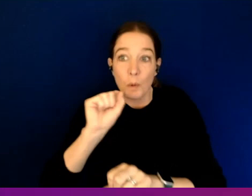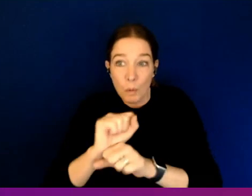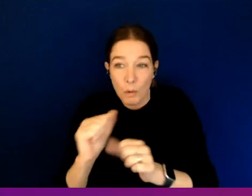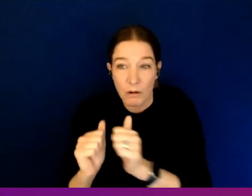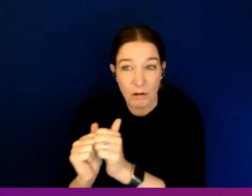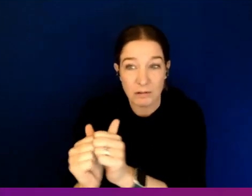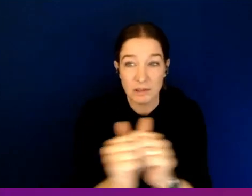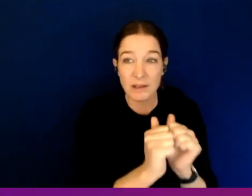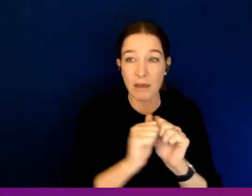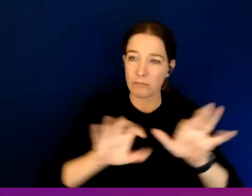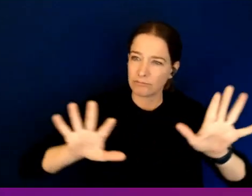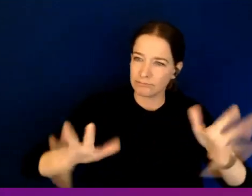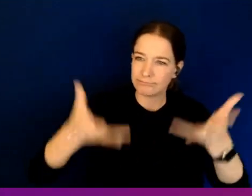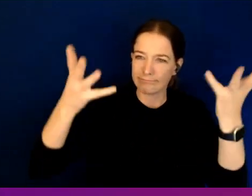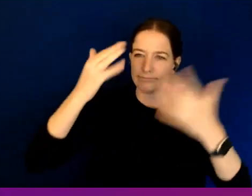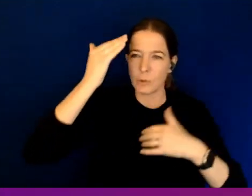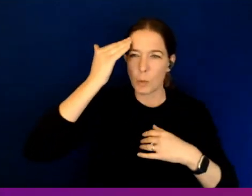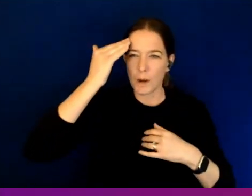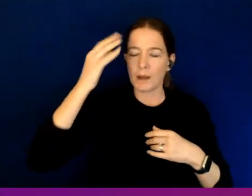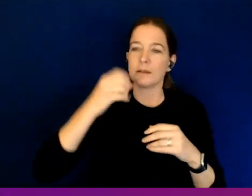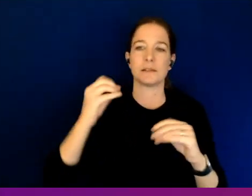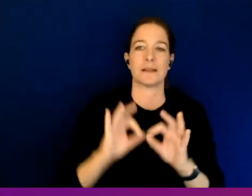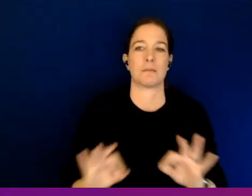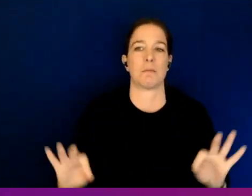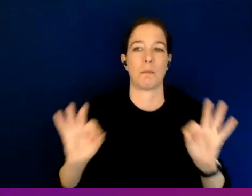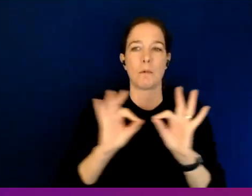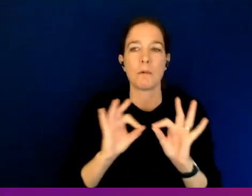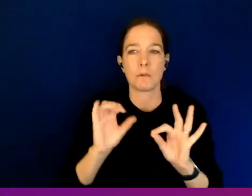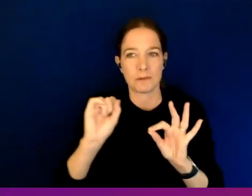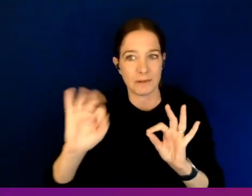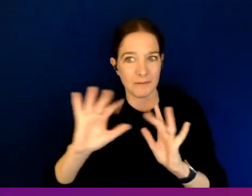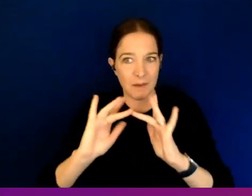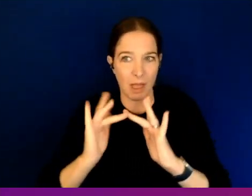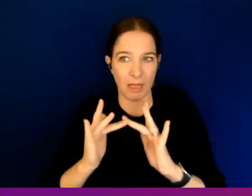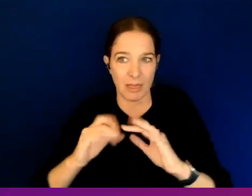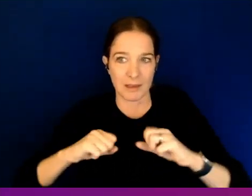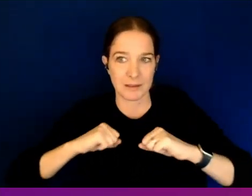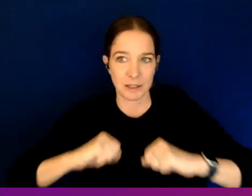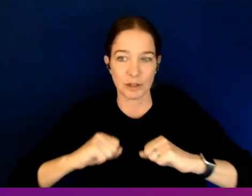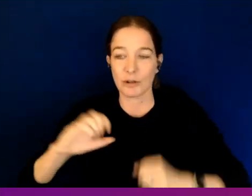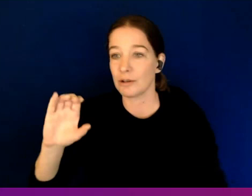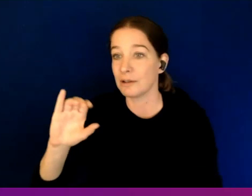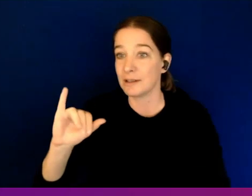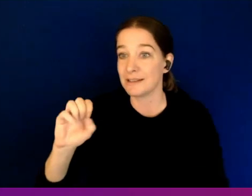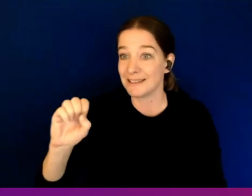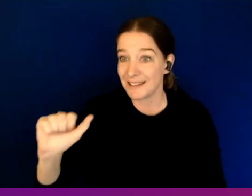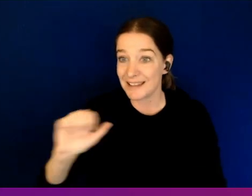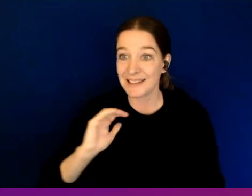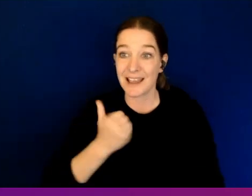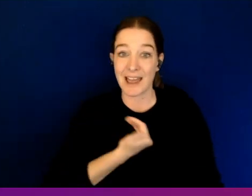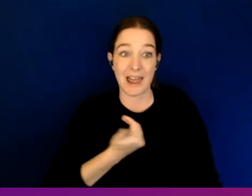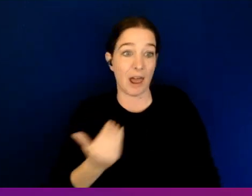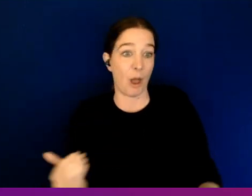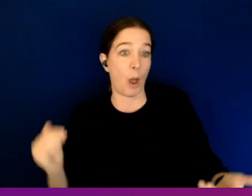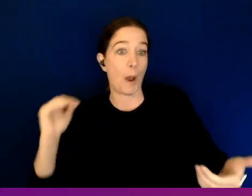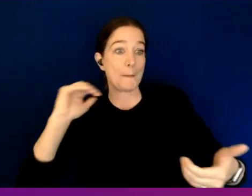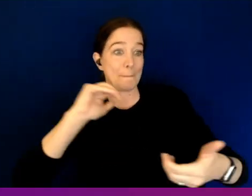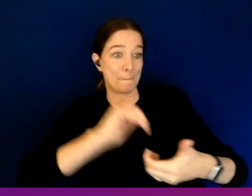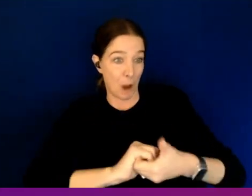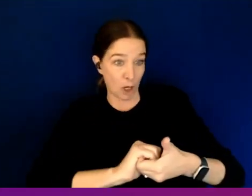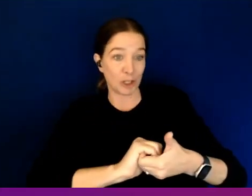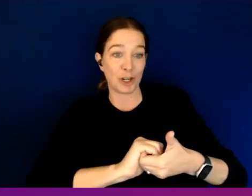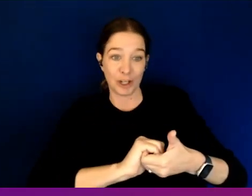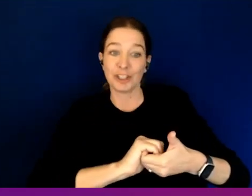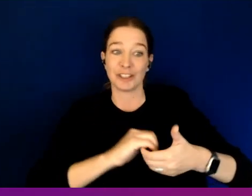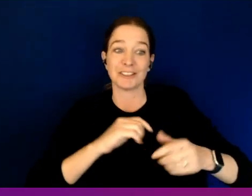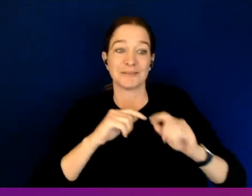raise awareness about the importance of cybersecurity. CISA and our partners, the National Cybersecurity Alliance, are once